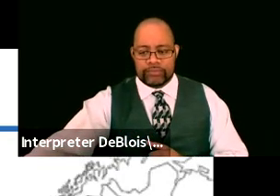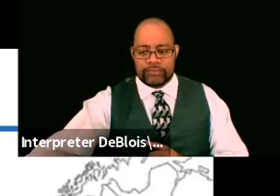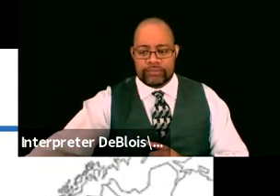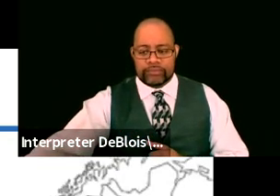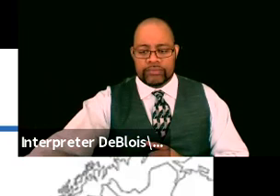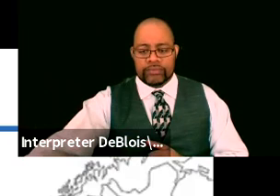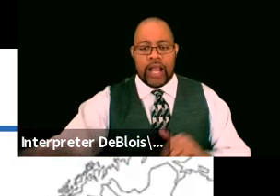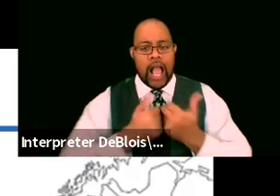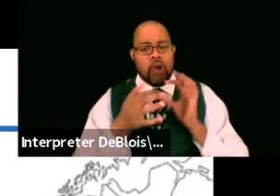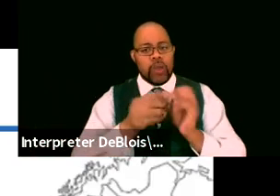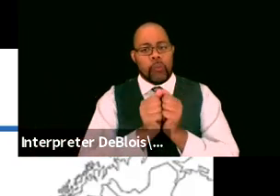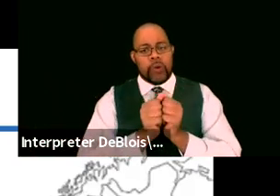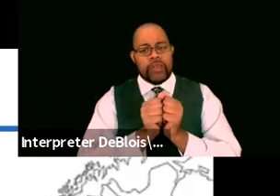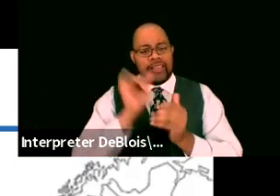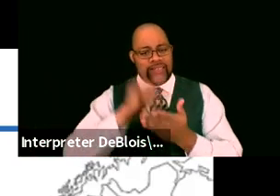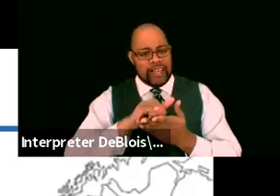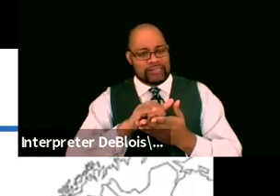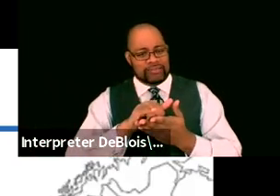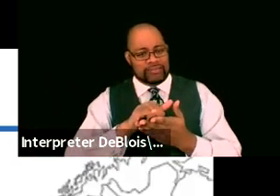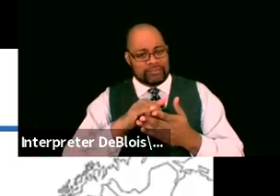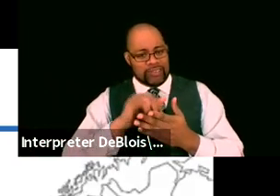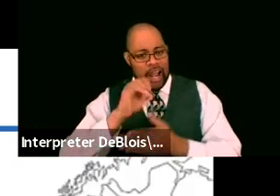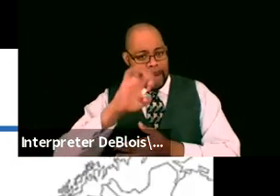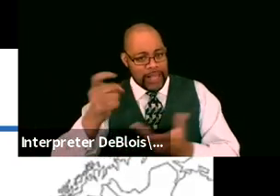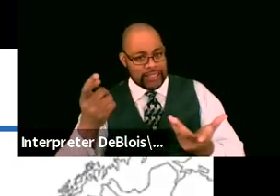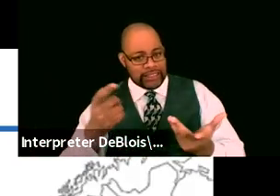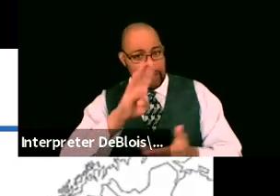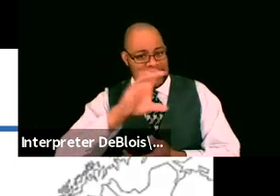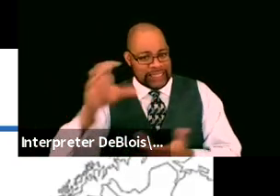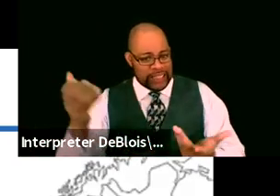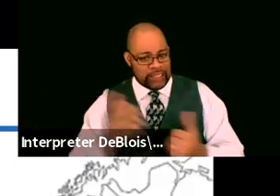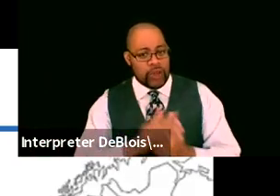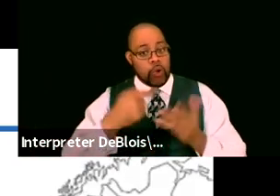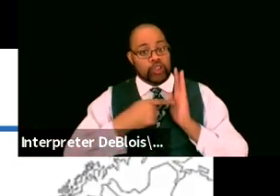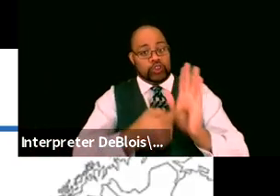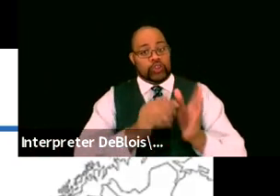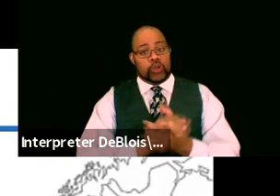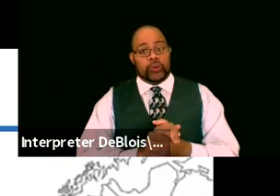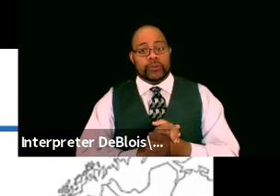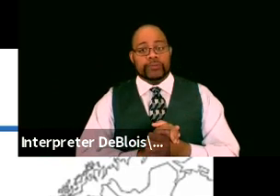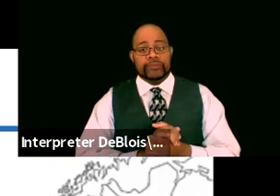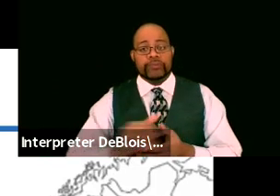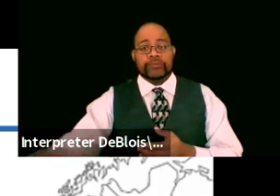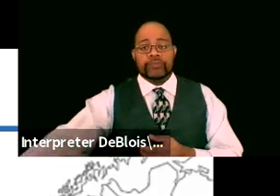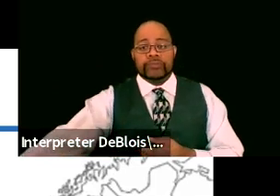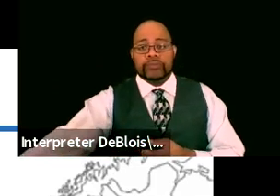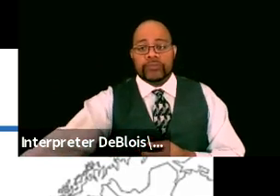So how does this relate to the Burkholderia-Sapiecia complex? And really here, what I want to highlight is how the